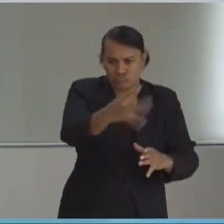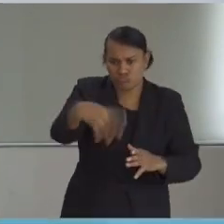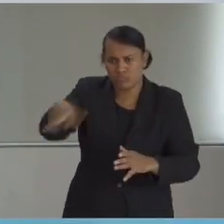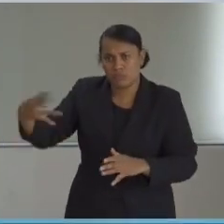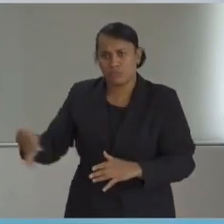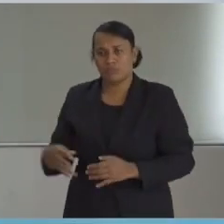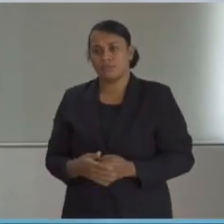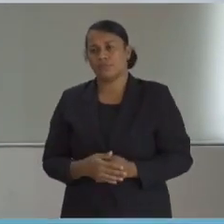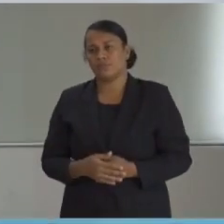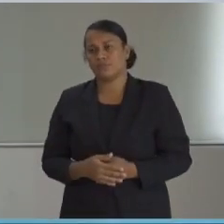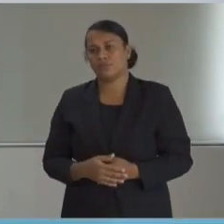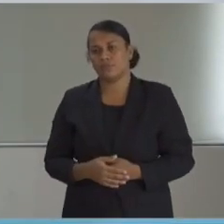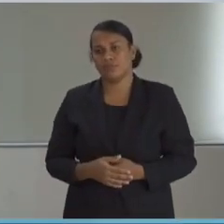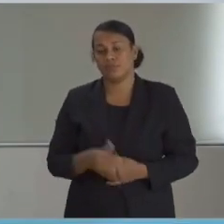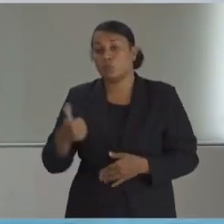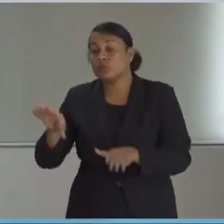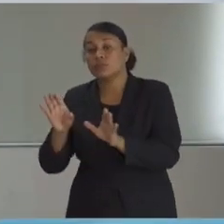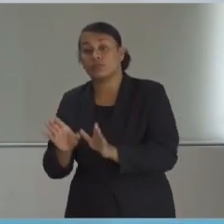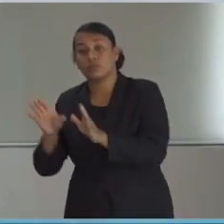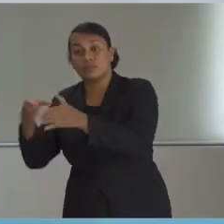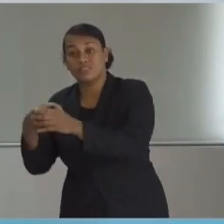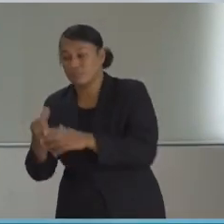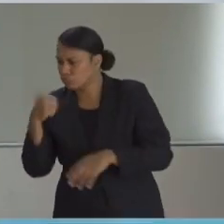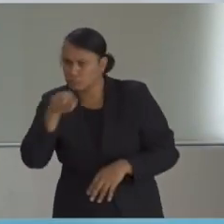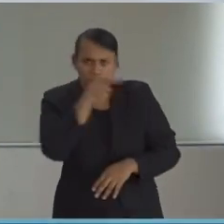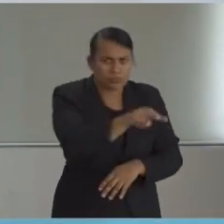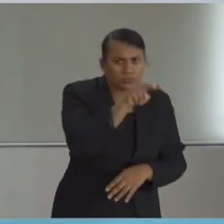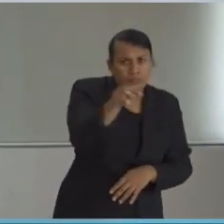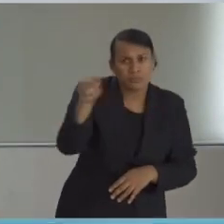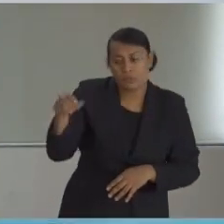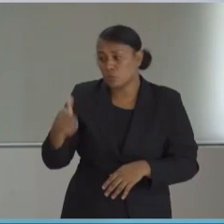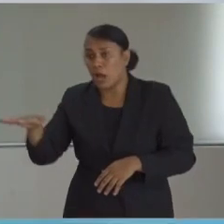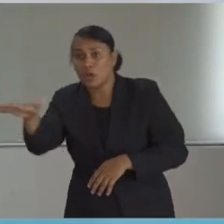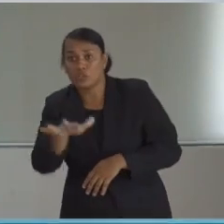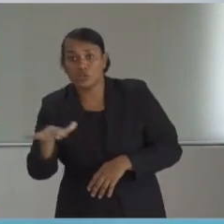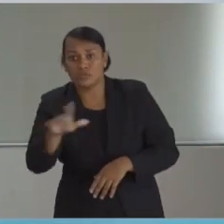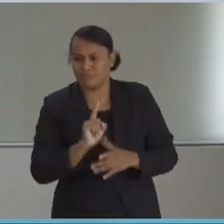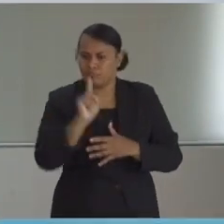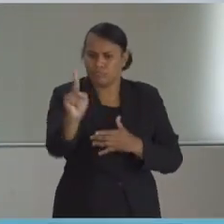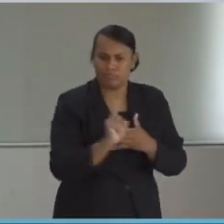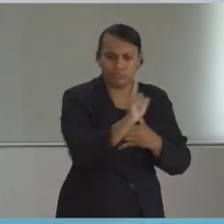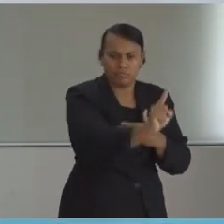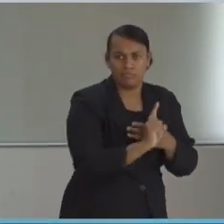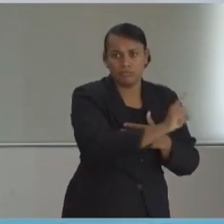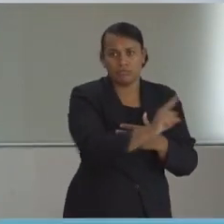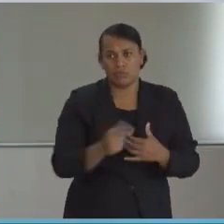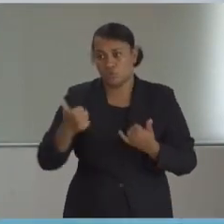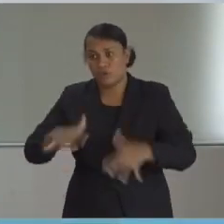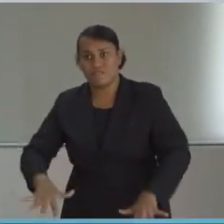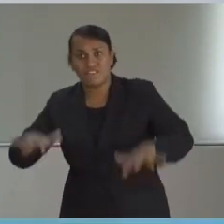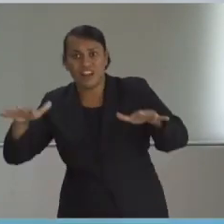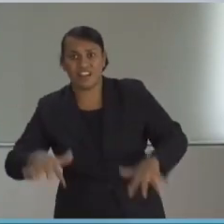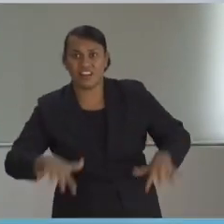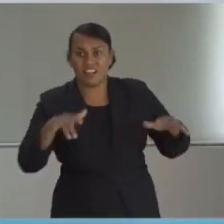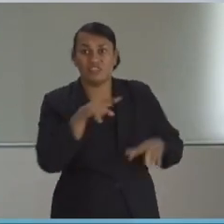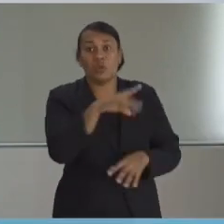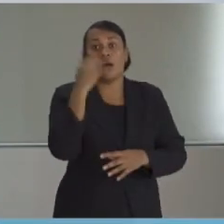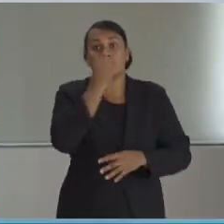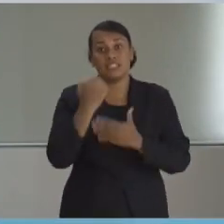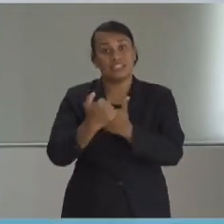formed to look at the areas that were affected by the flooding. Food security